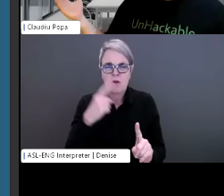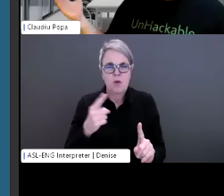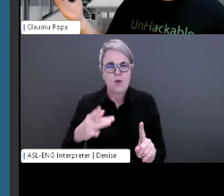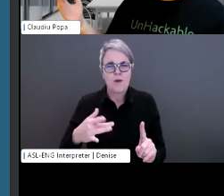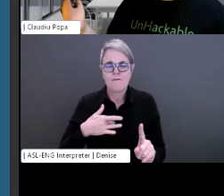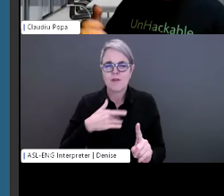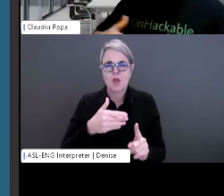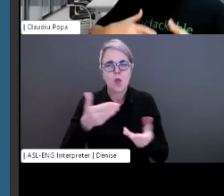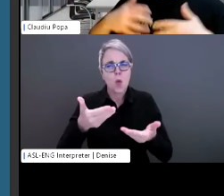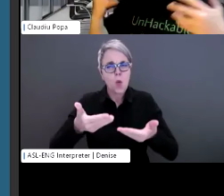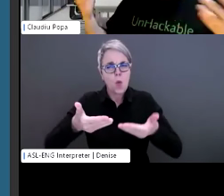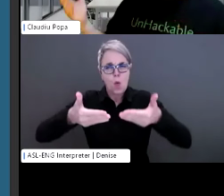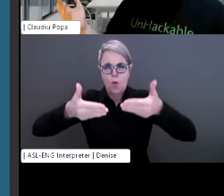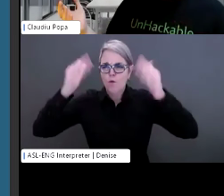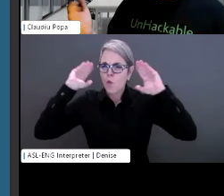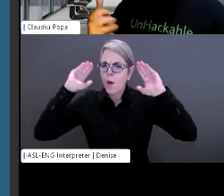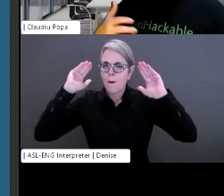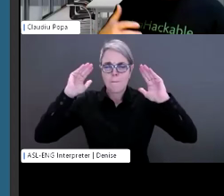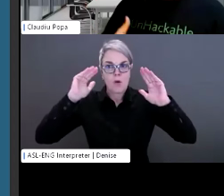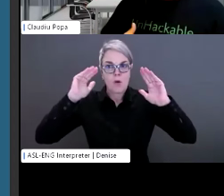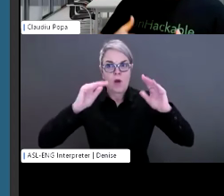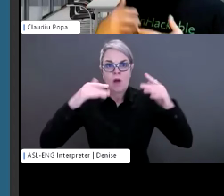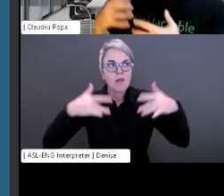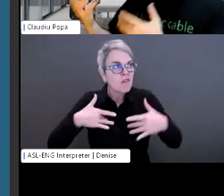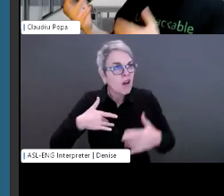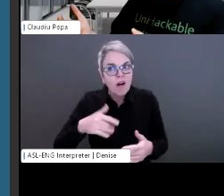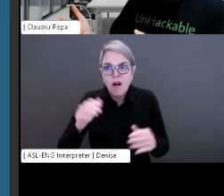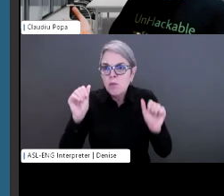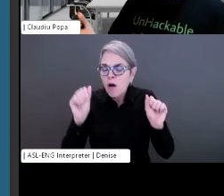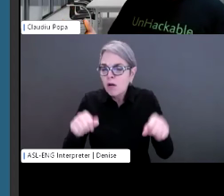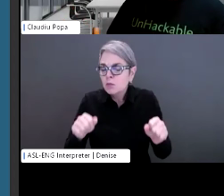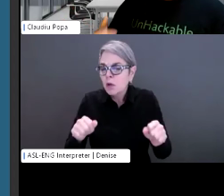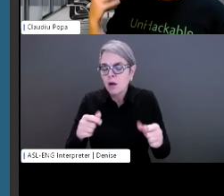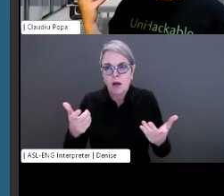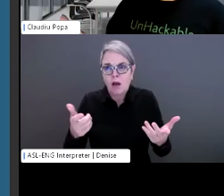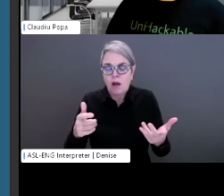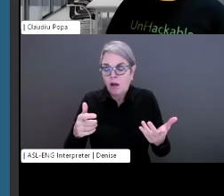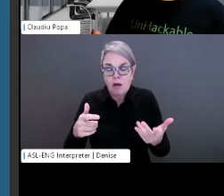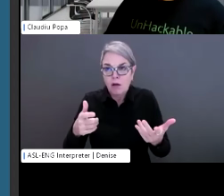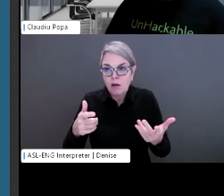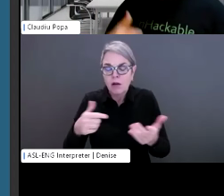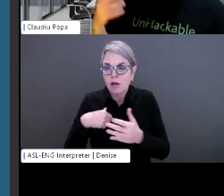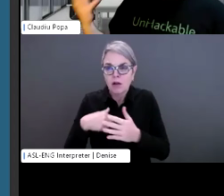unlimited scams. You get to the point where you don't know who this person is. They're a